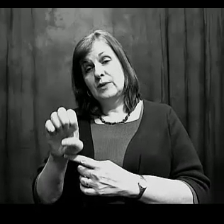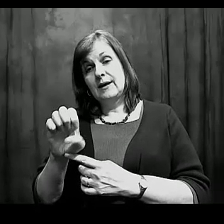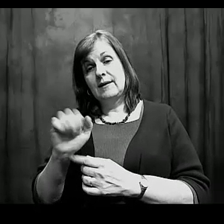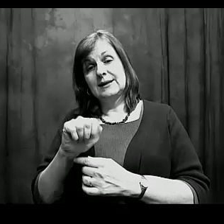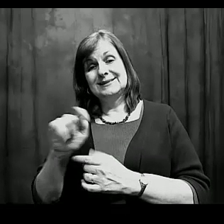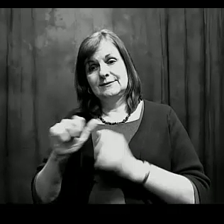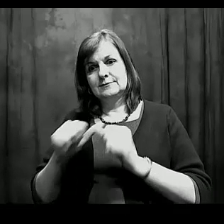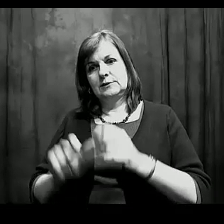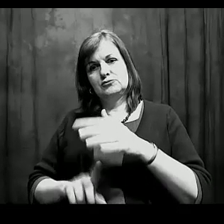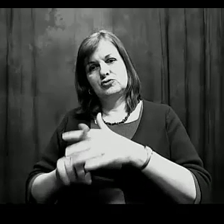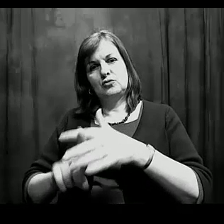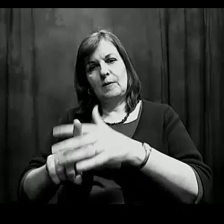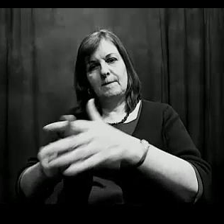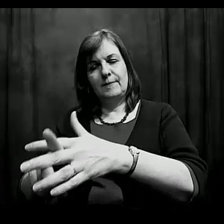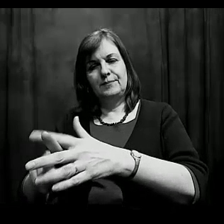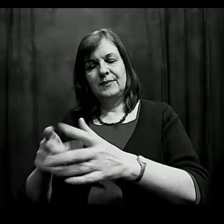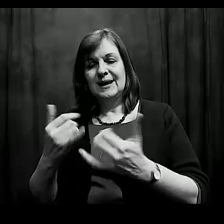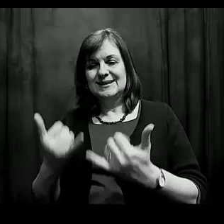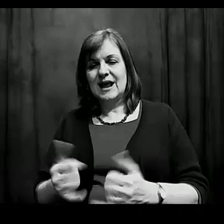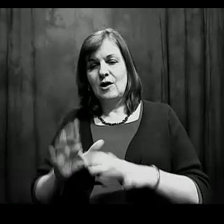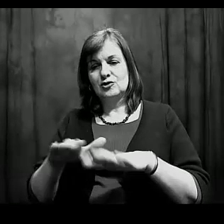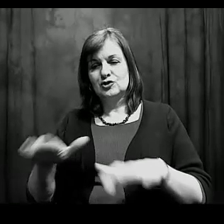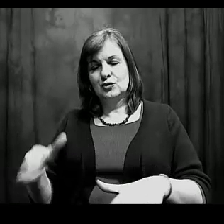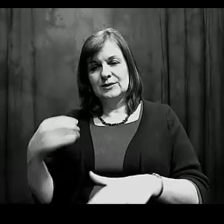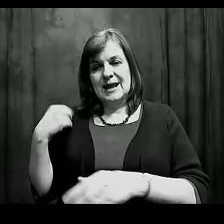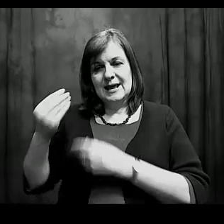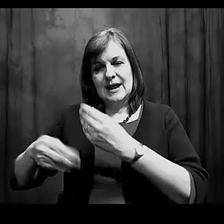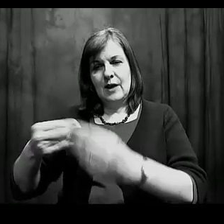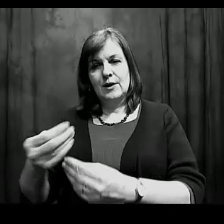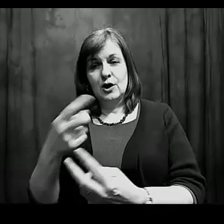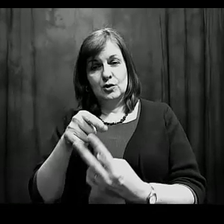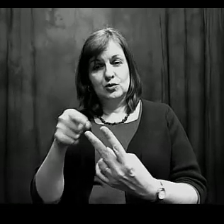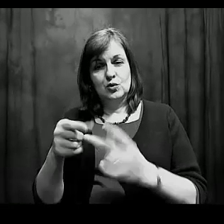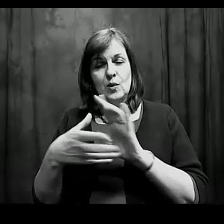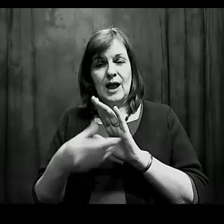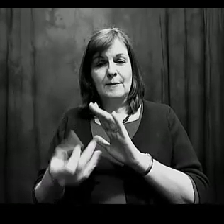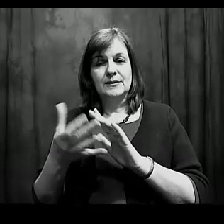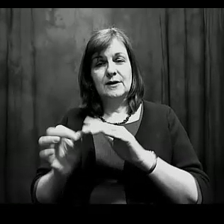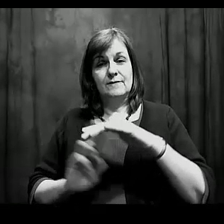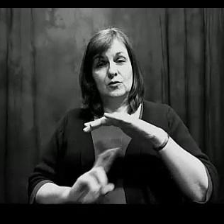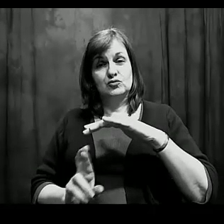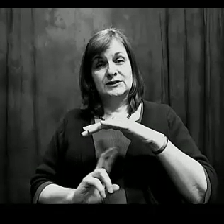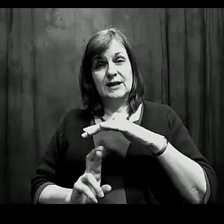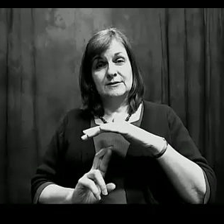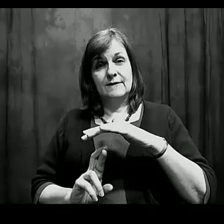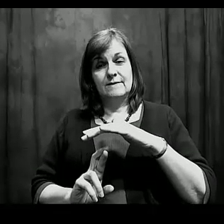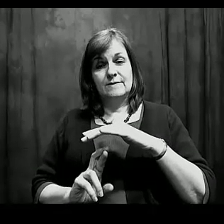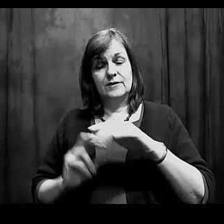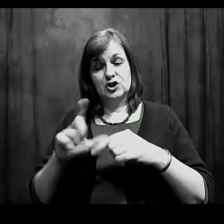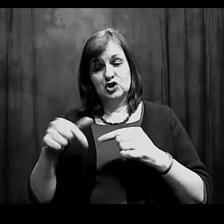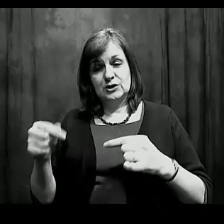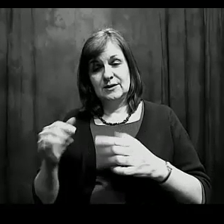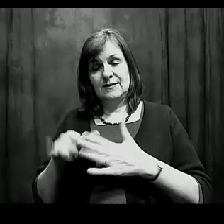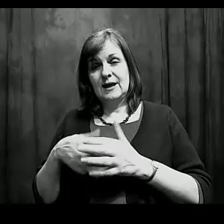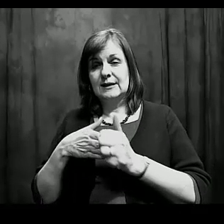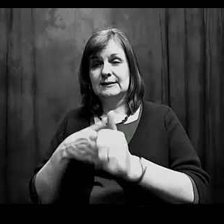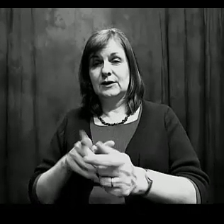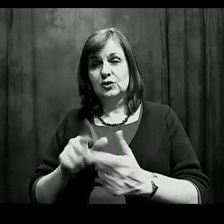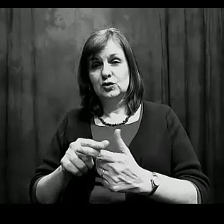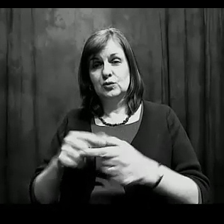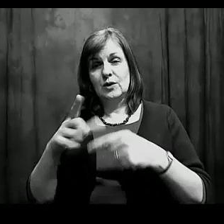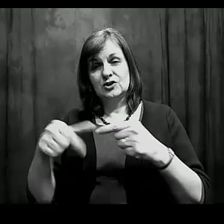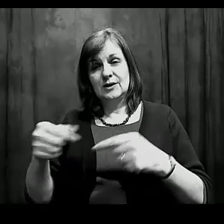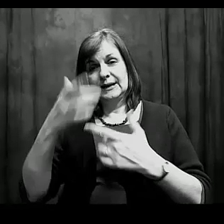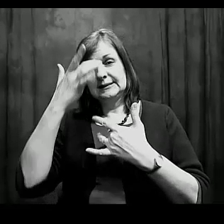to be expressed. And now we have the children inheriting two copies of a recessive gene that can lead